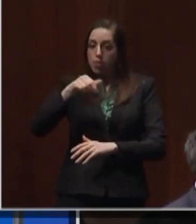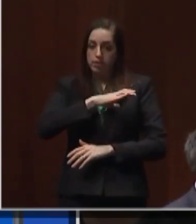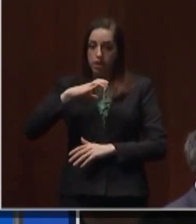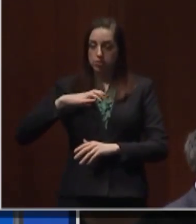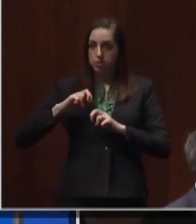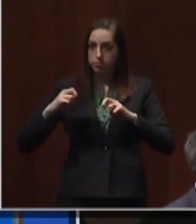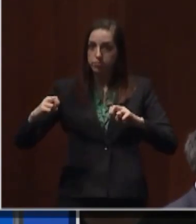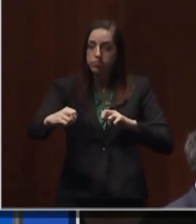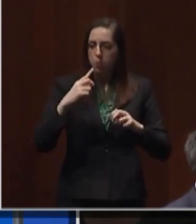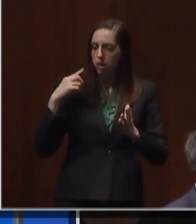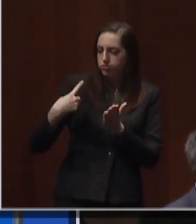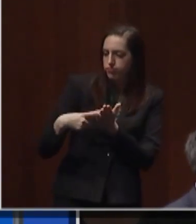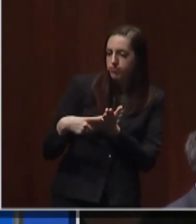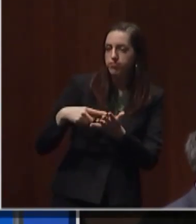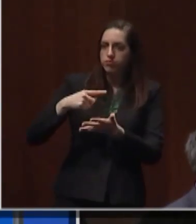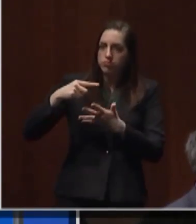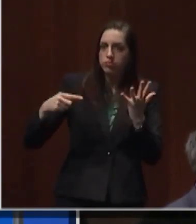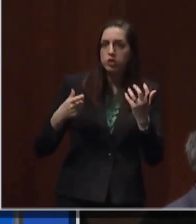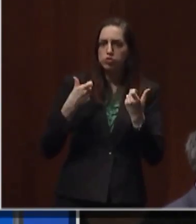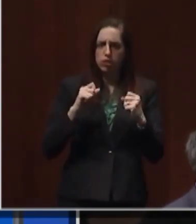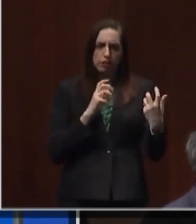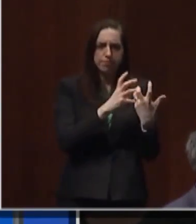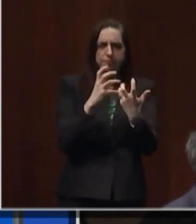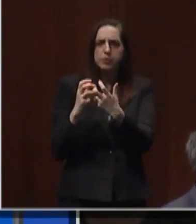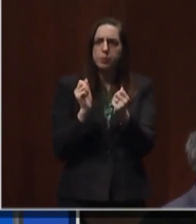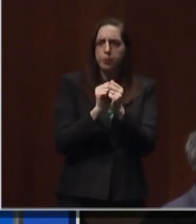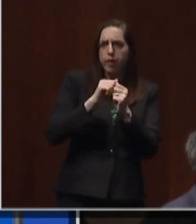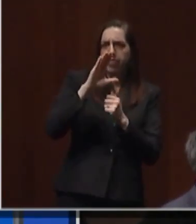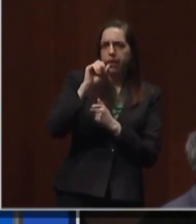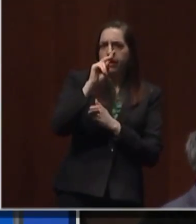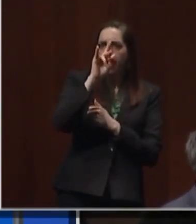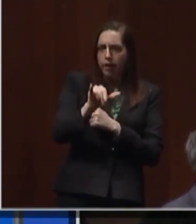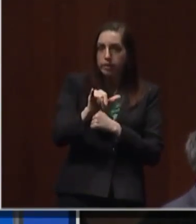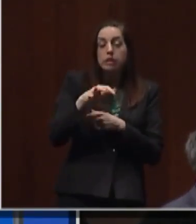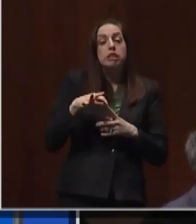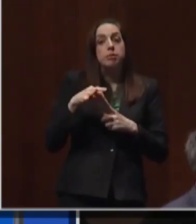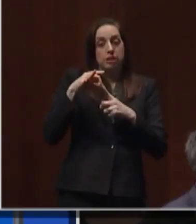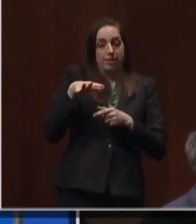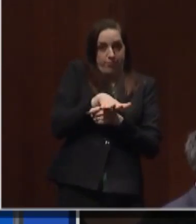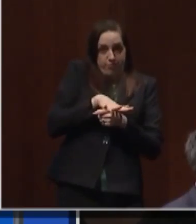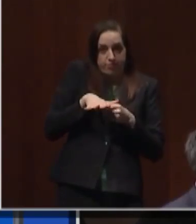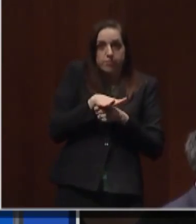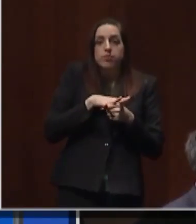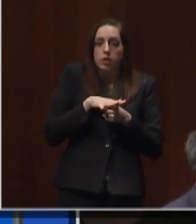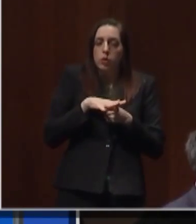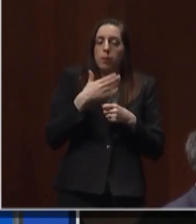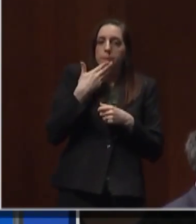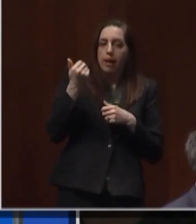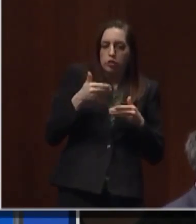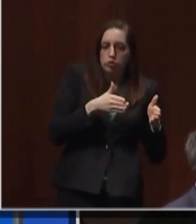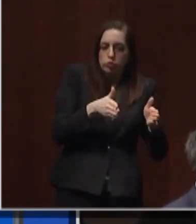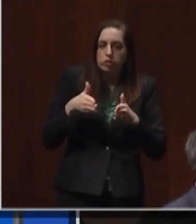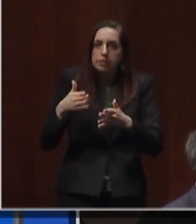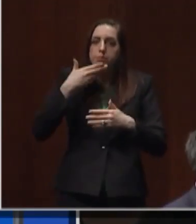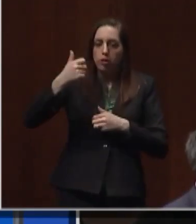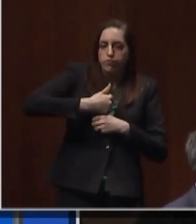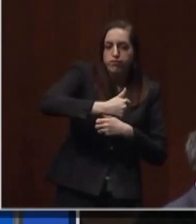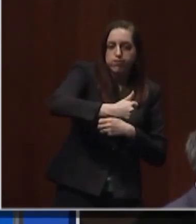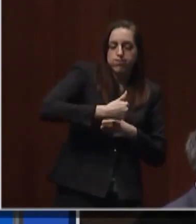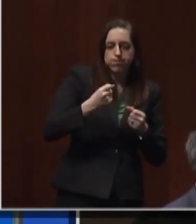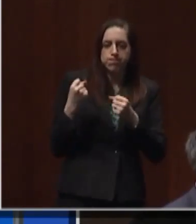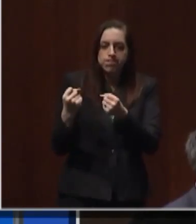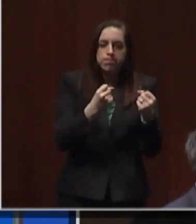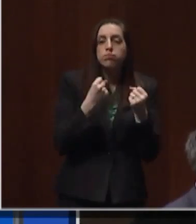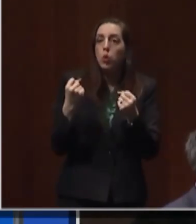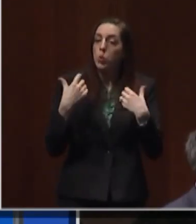We will look for ways we can partner with the county, especially in this area. Better streets and transportation infrastructure will